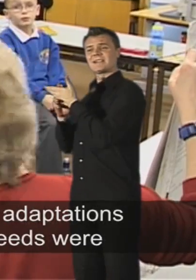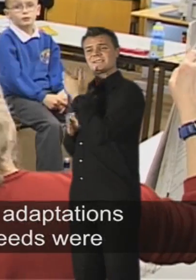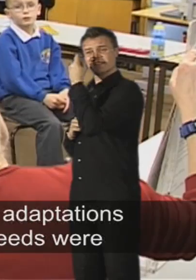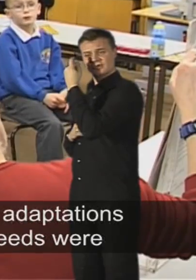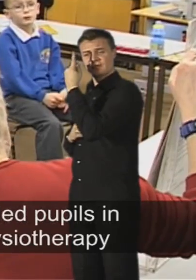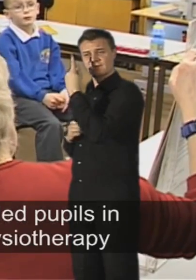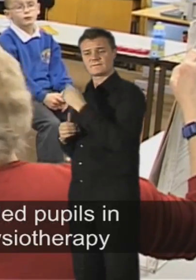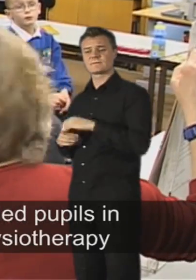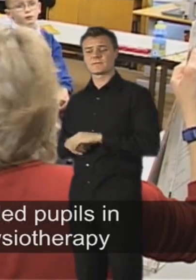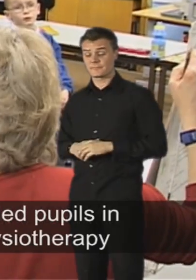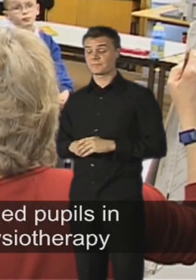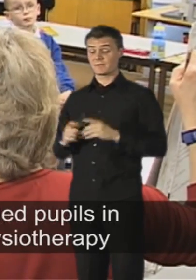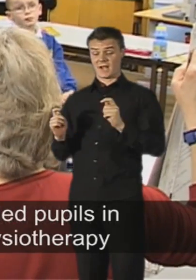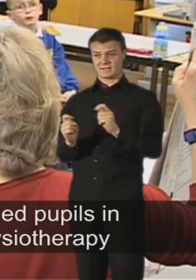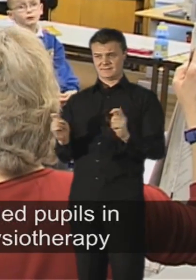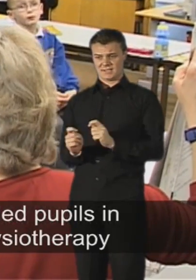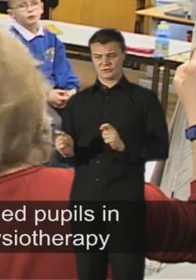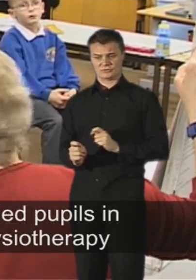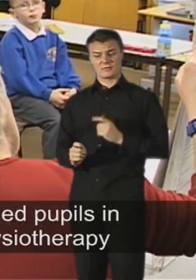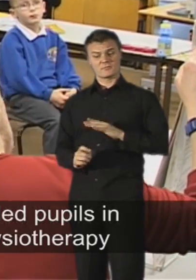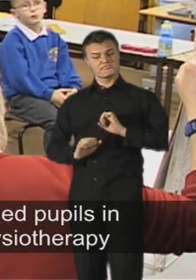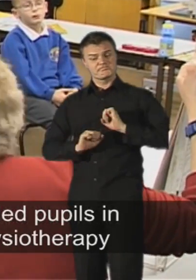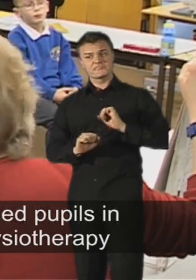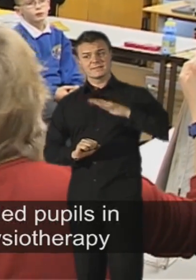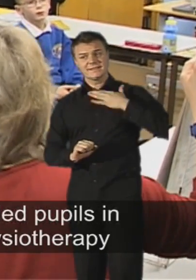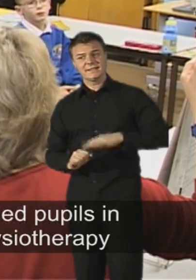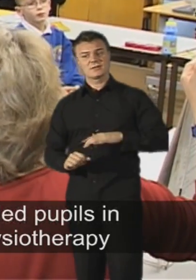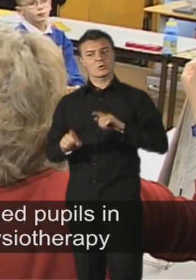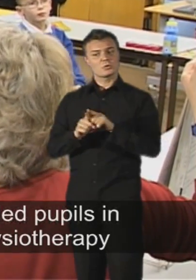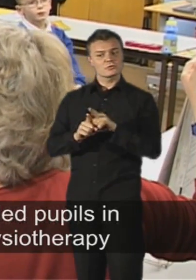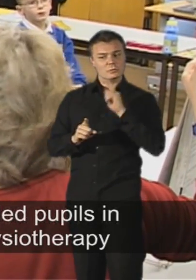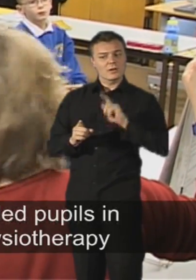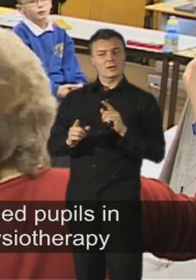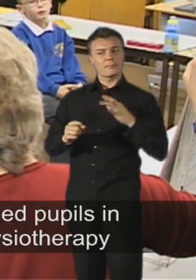by Stephanie's needs, were also planned to benefit other disabled pupils in the future.